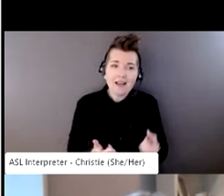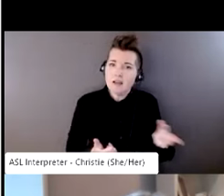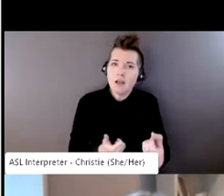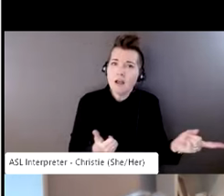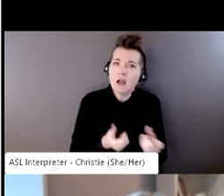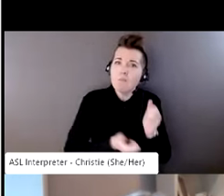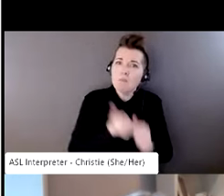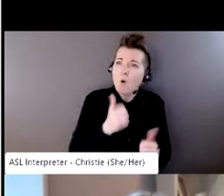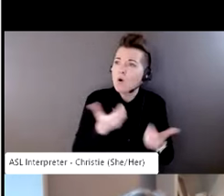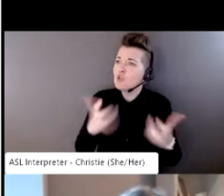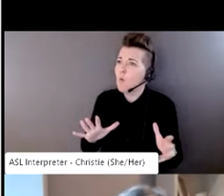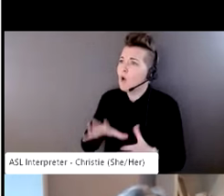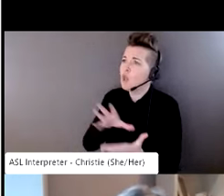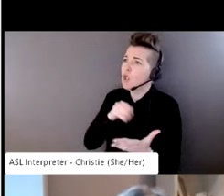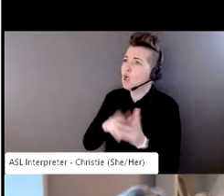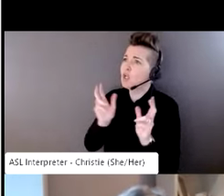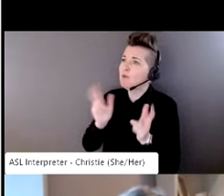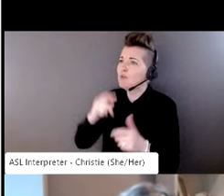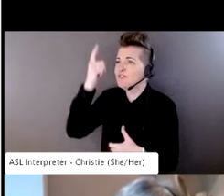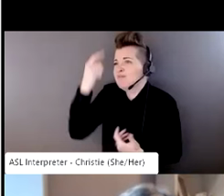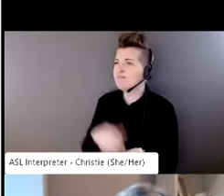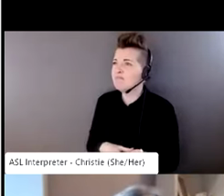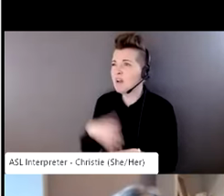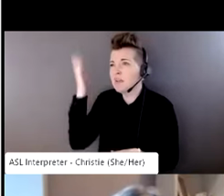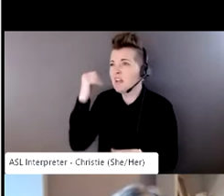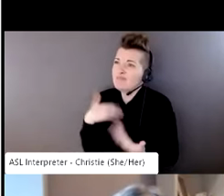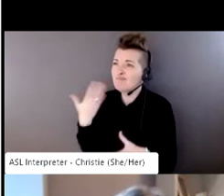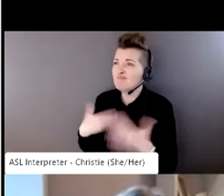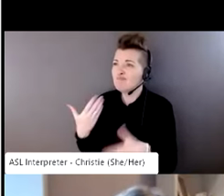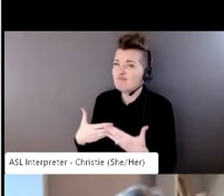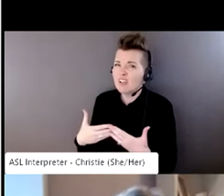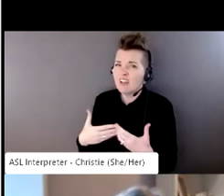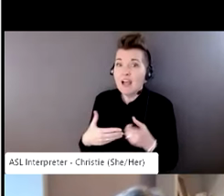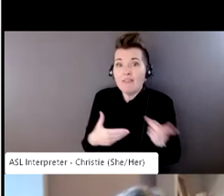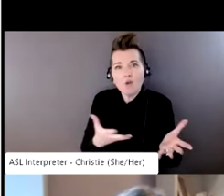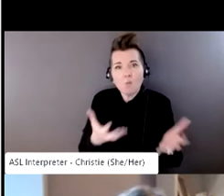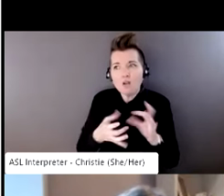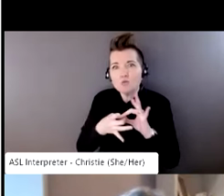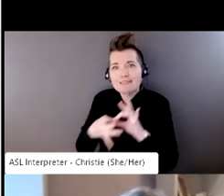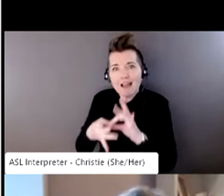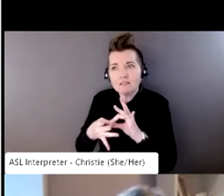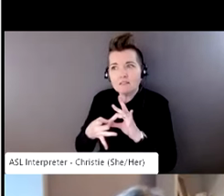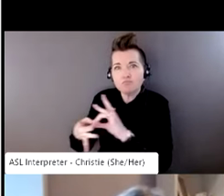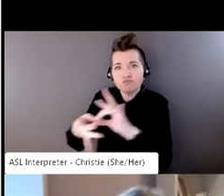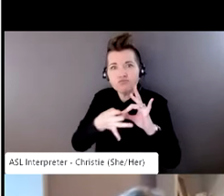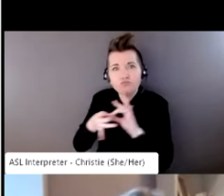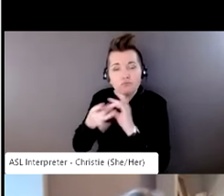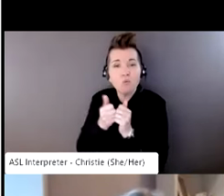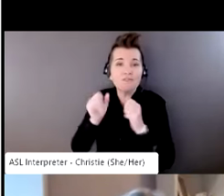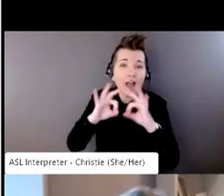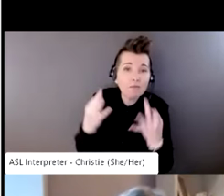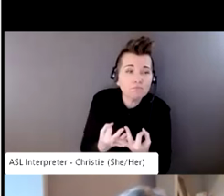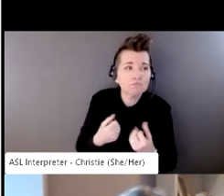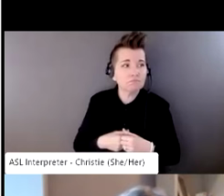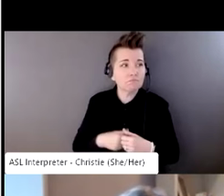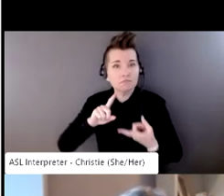sakes. It's to enhance your quality of life, to engage with your loved ones, and to connect to a broader part of